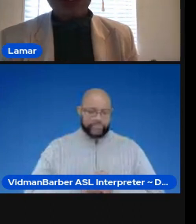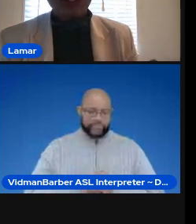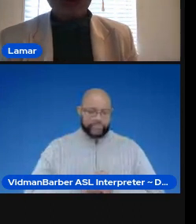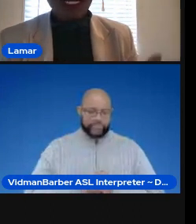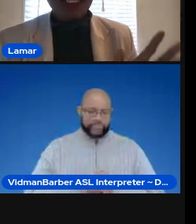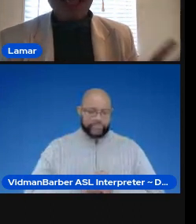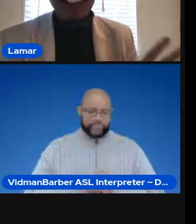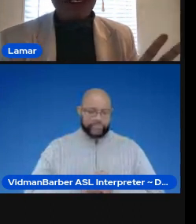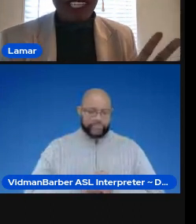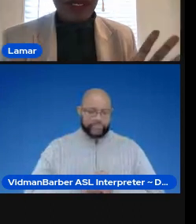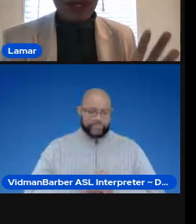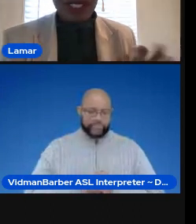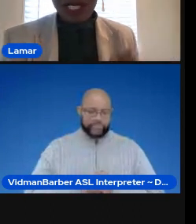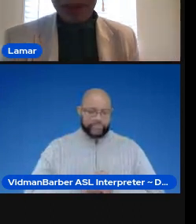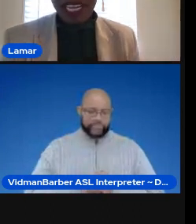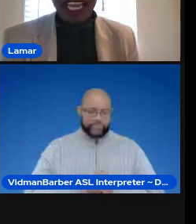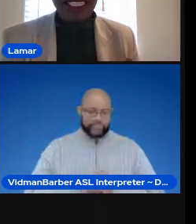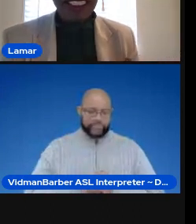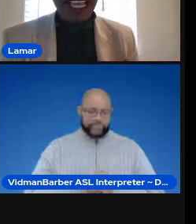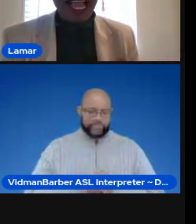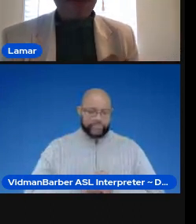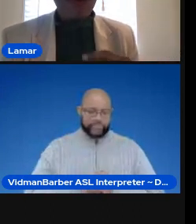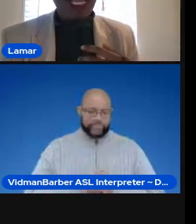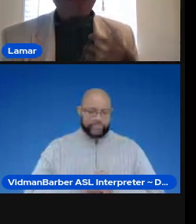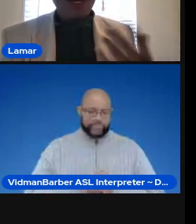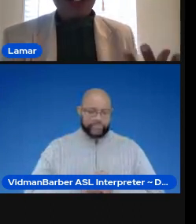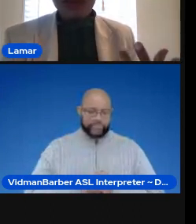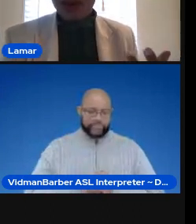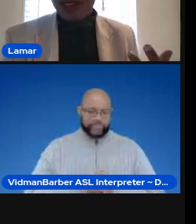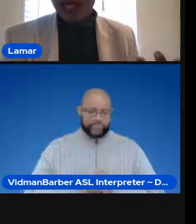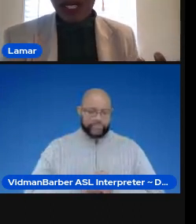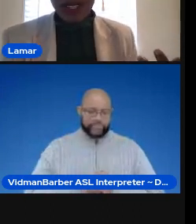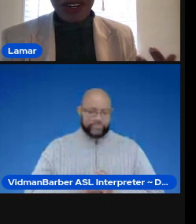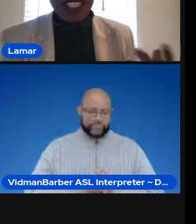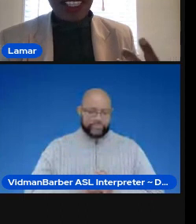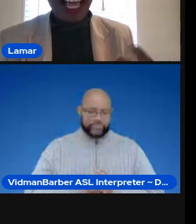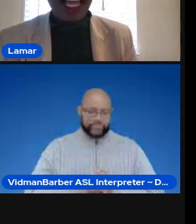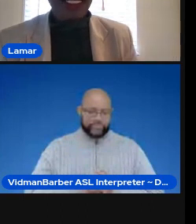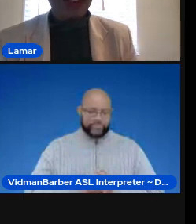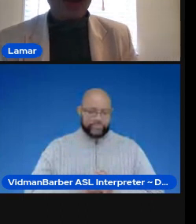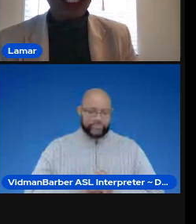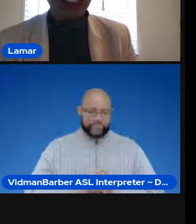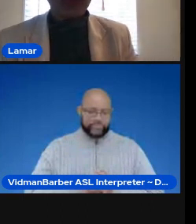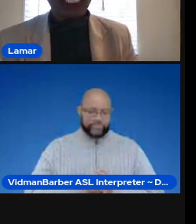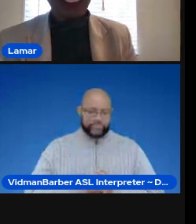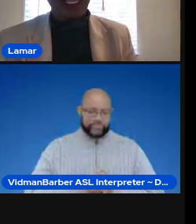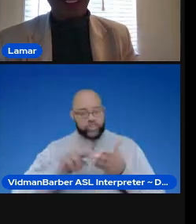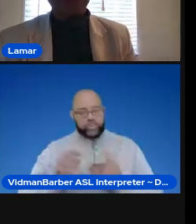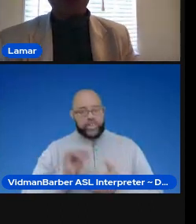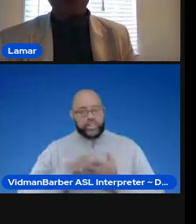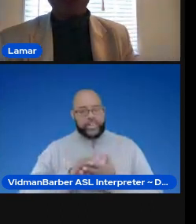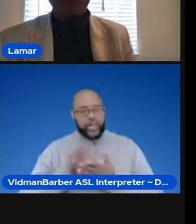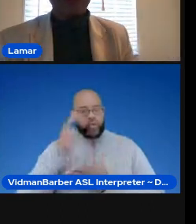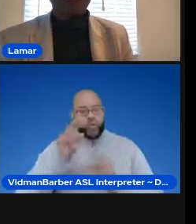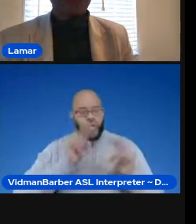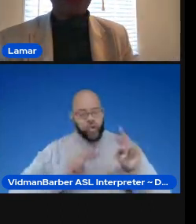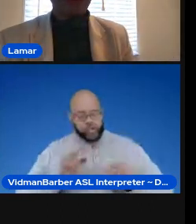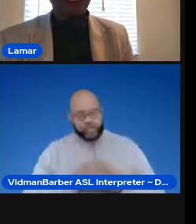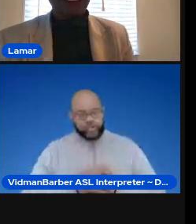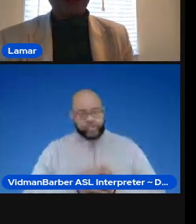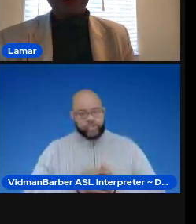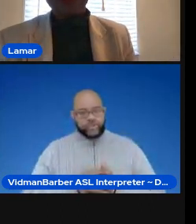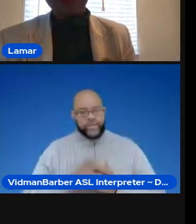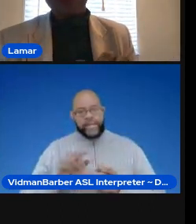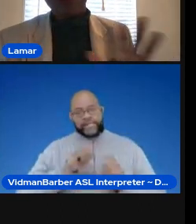is also specific to GBS, but we have ongoing research that is currently looking at